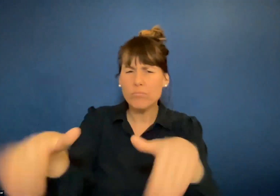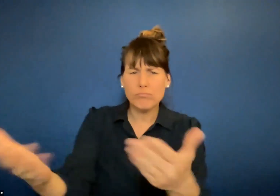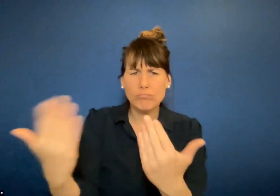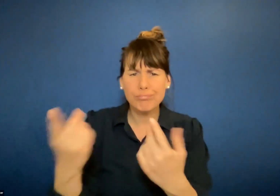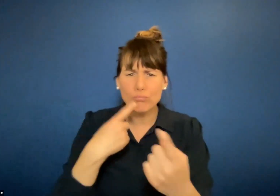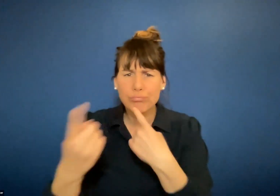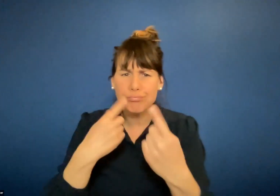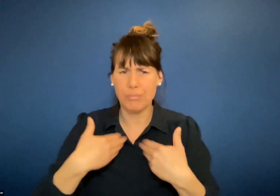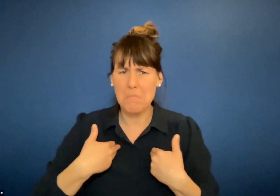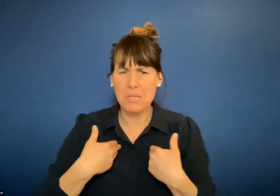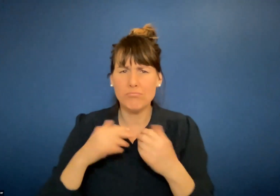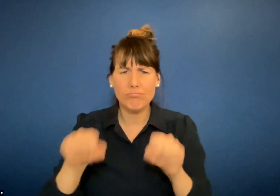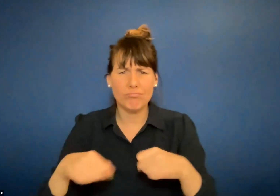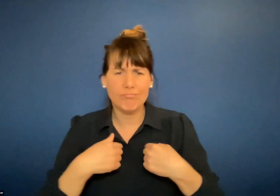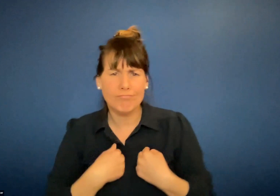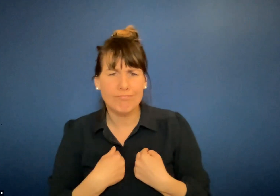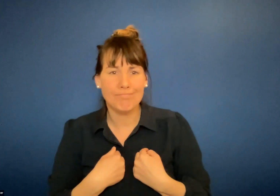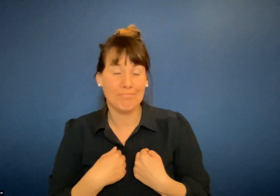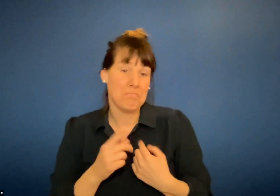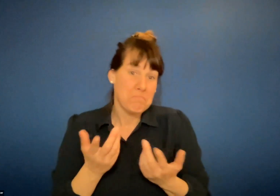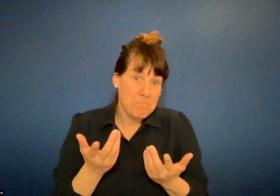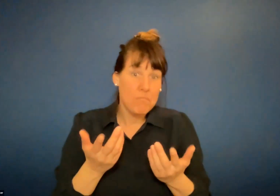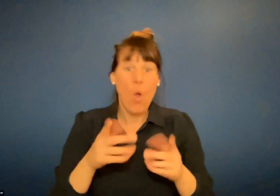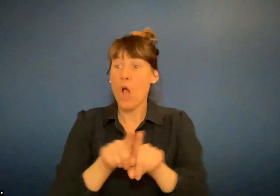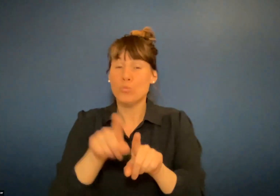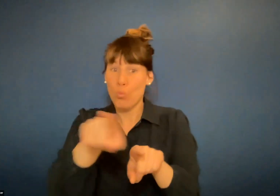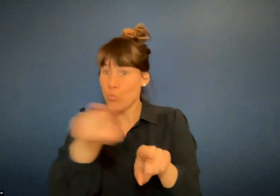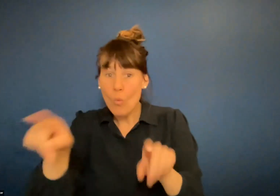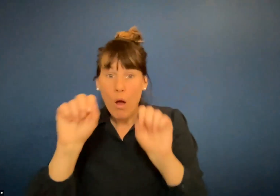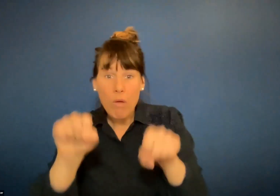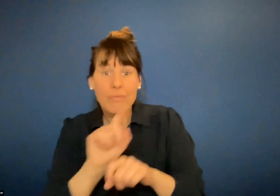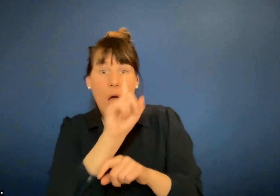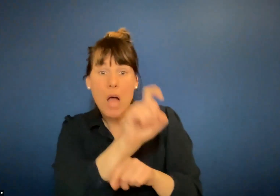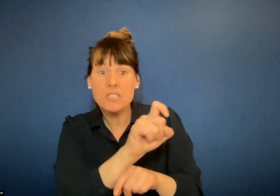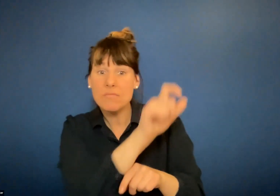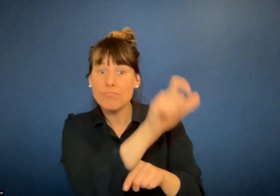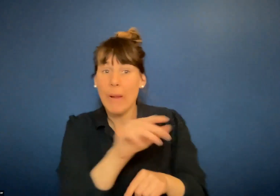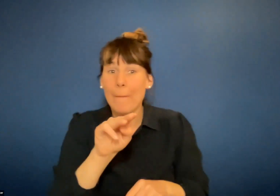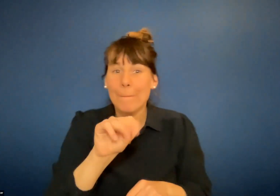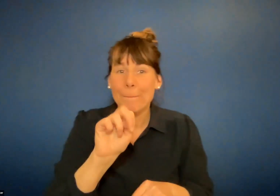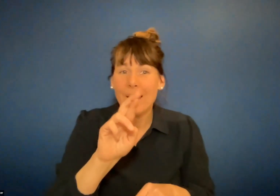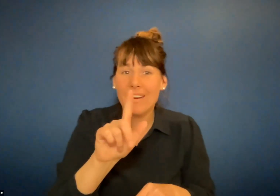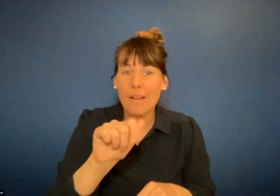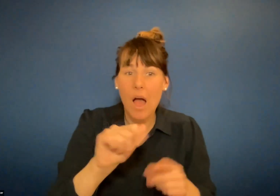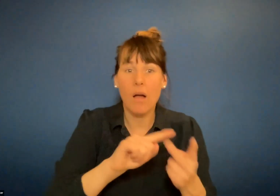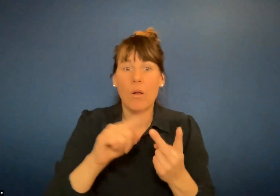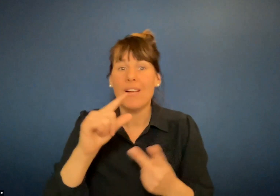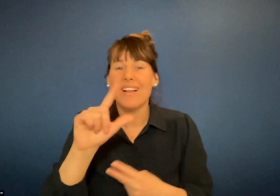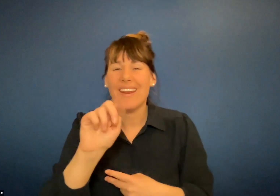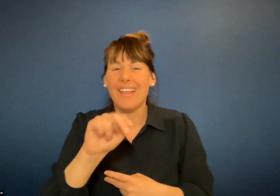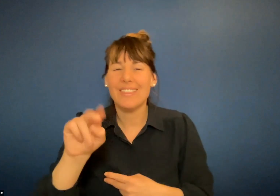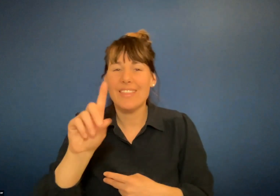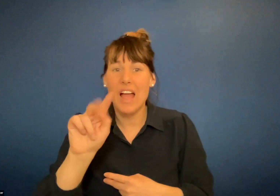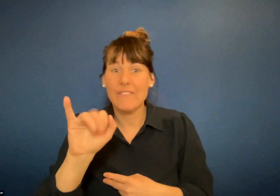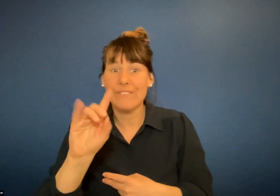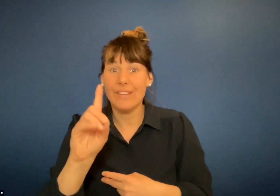David, about the list the approach that has been taken in the Philippines. So one thing